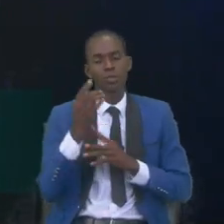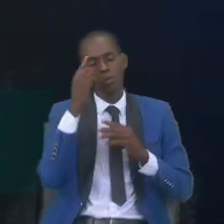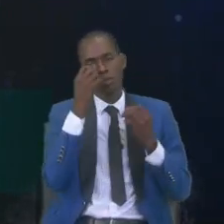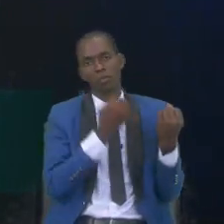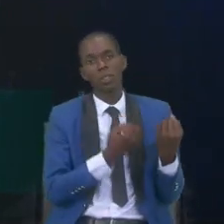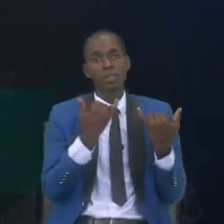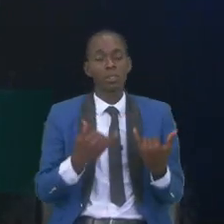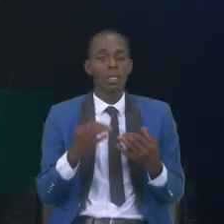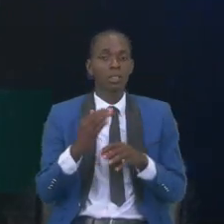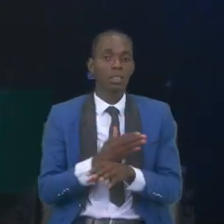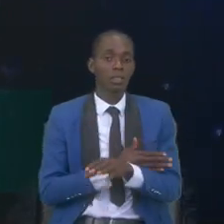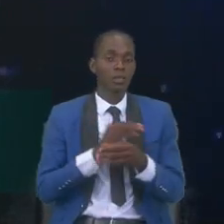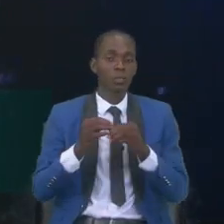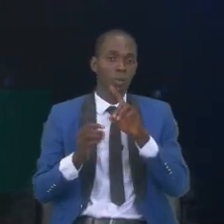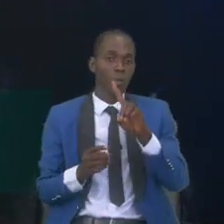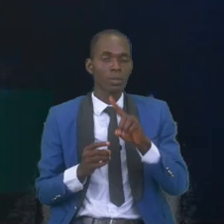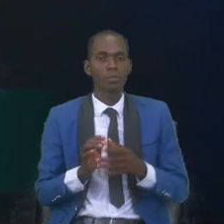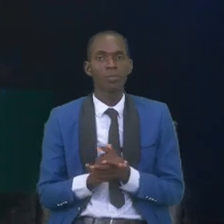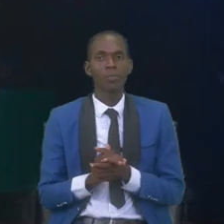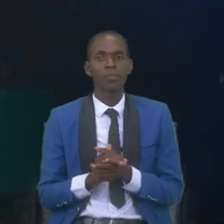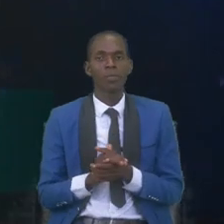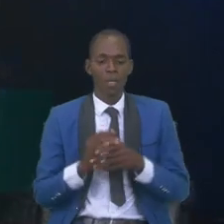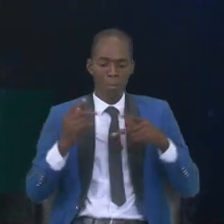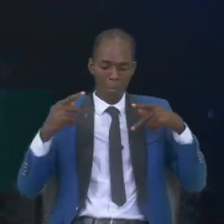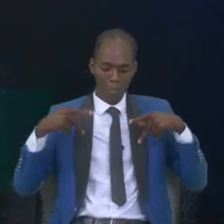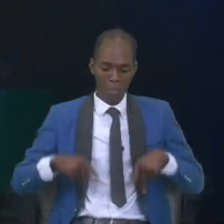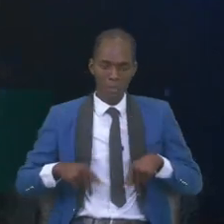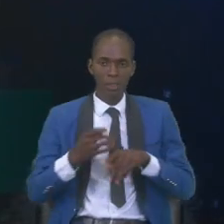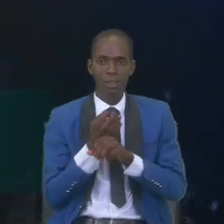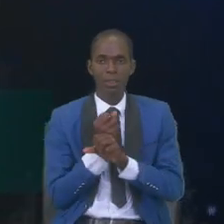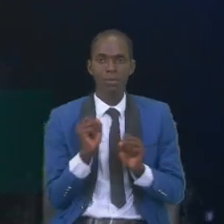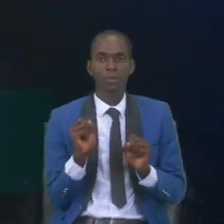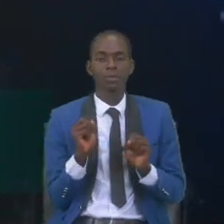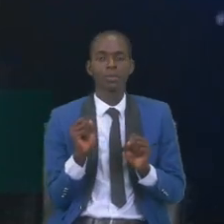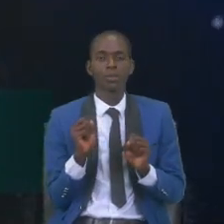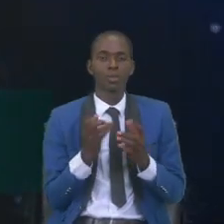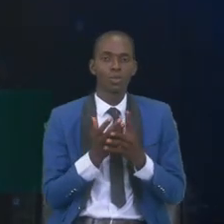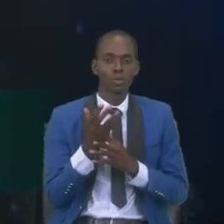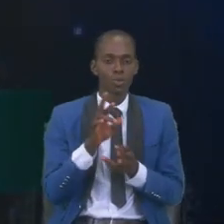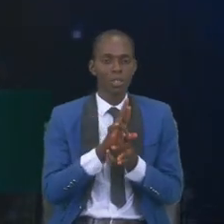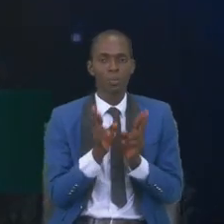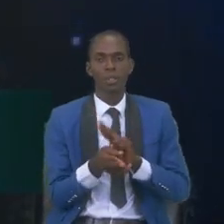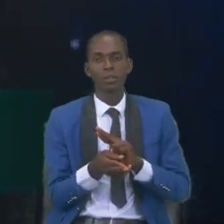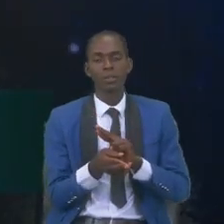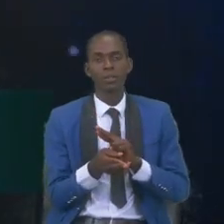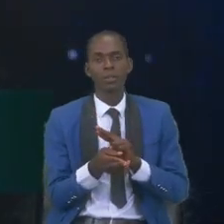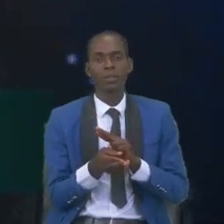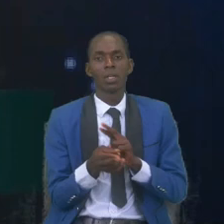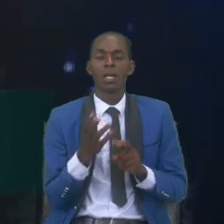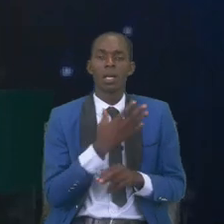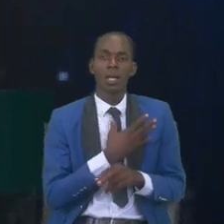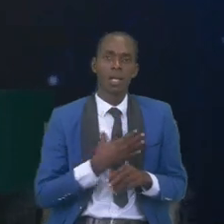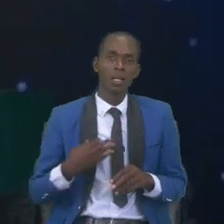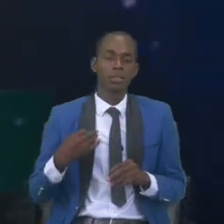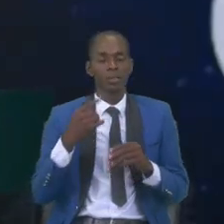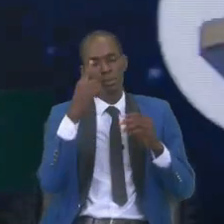at number one. Number one is personal salvation through repentance and